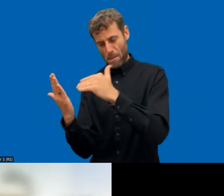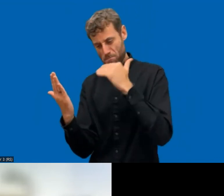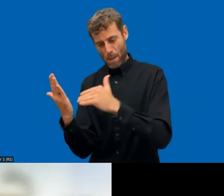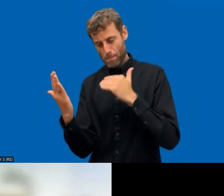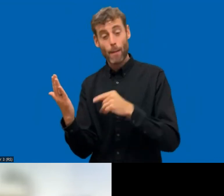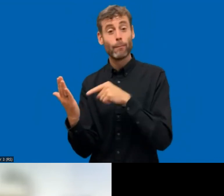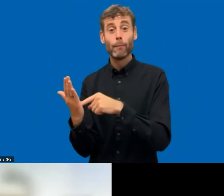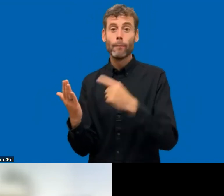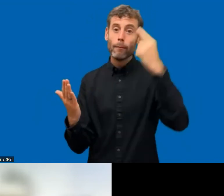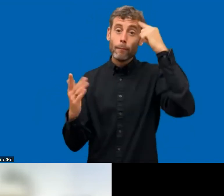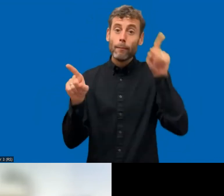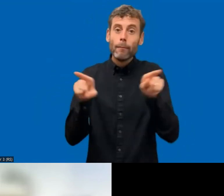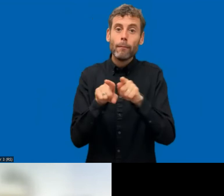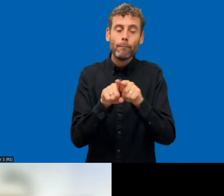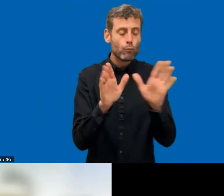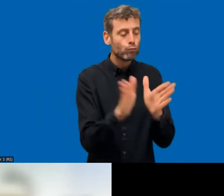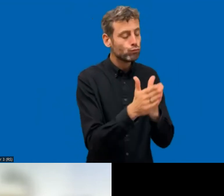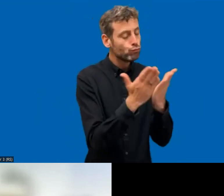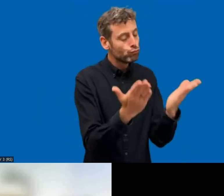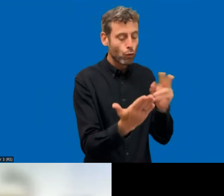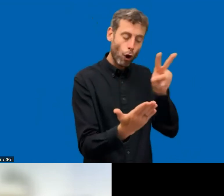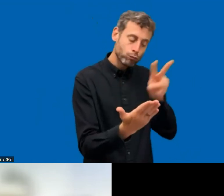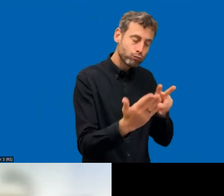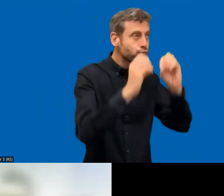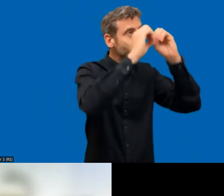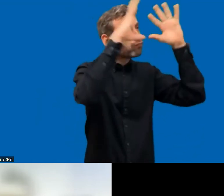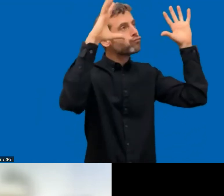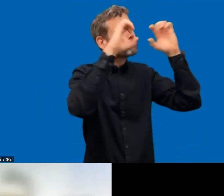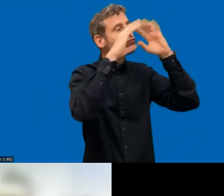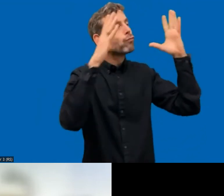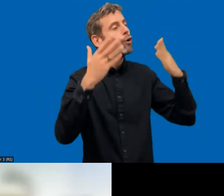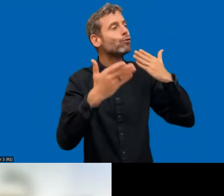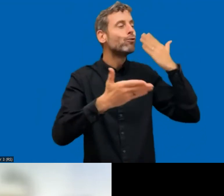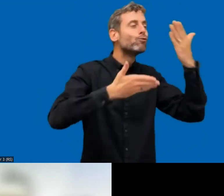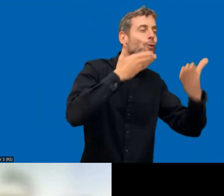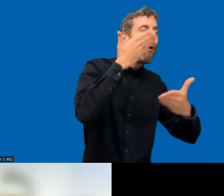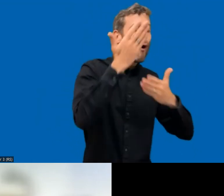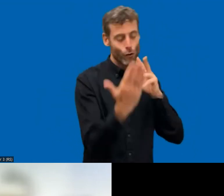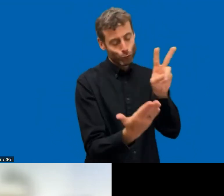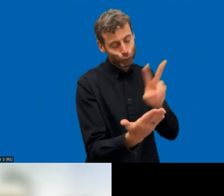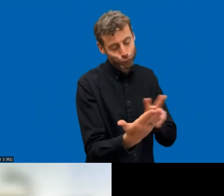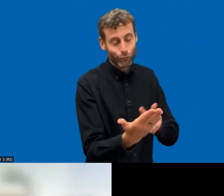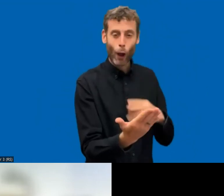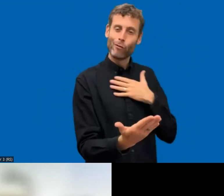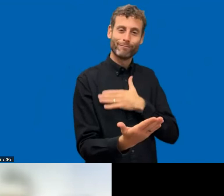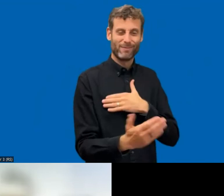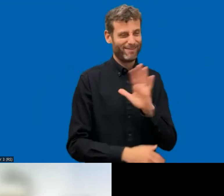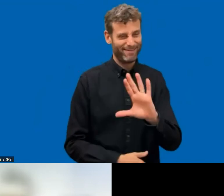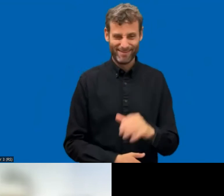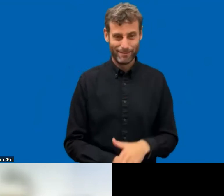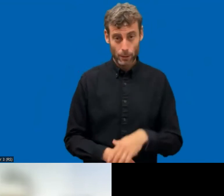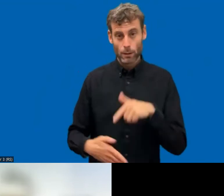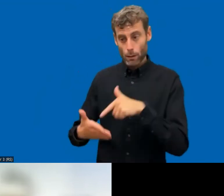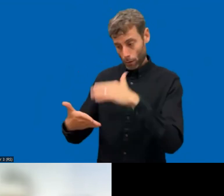reading books. They're not fun. I mean, they never should be. How could I explain? So we need something